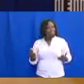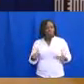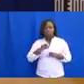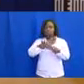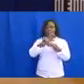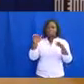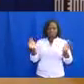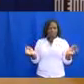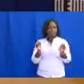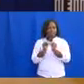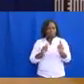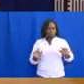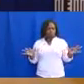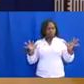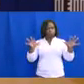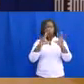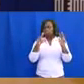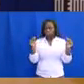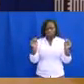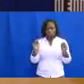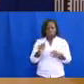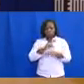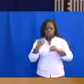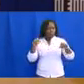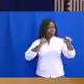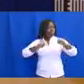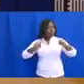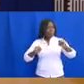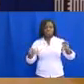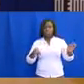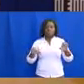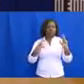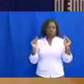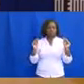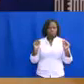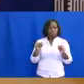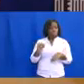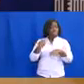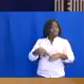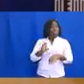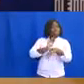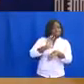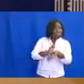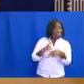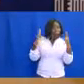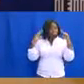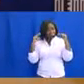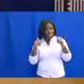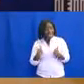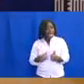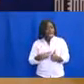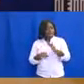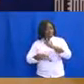no mass gatherings and no sporting activities. Religious activities under the new